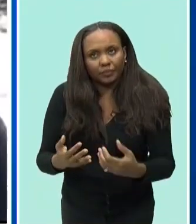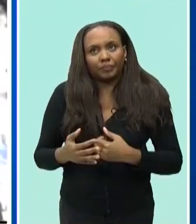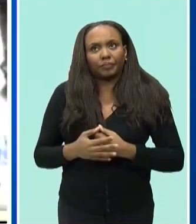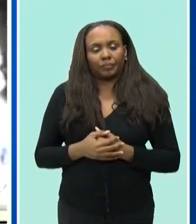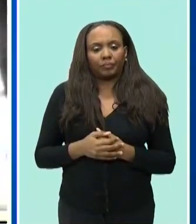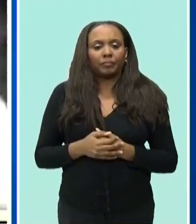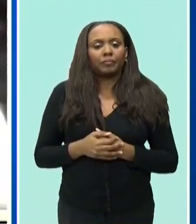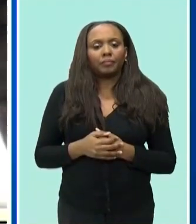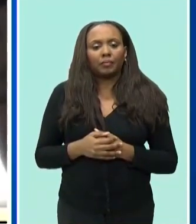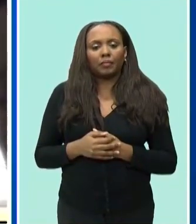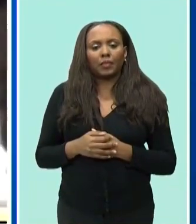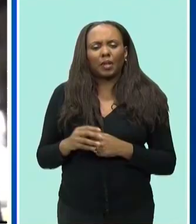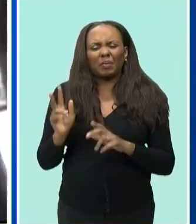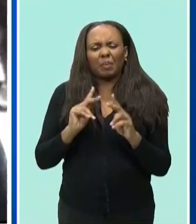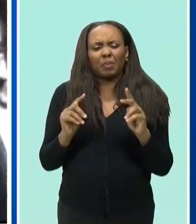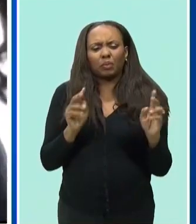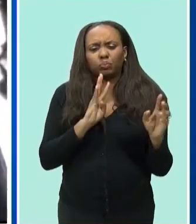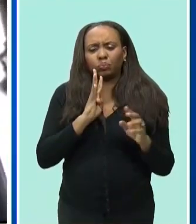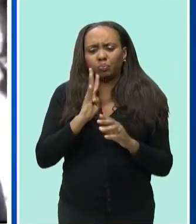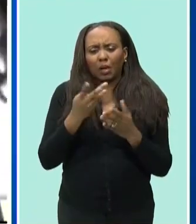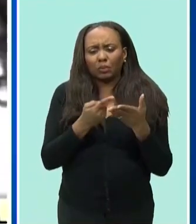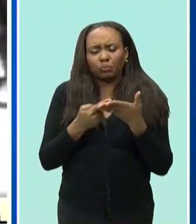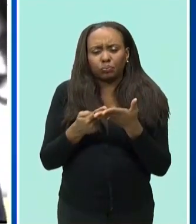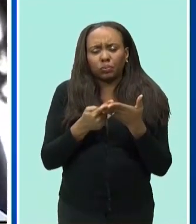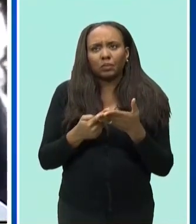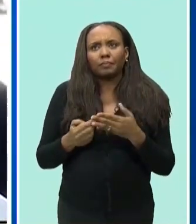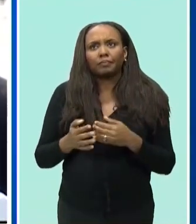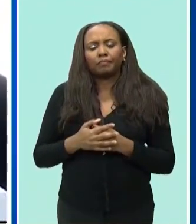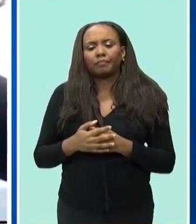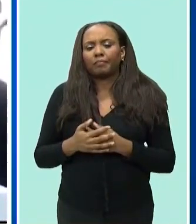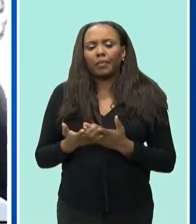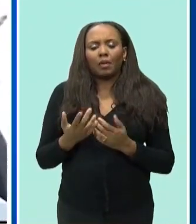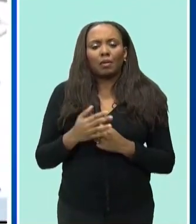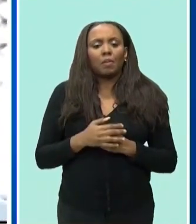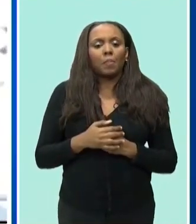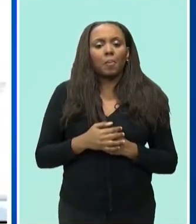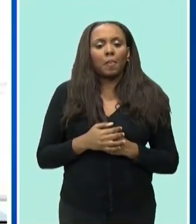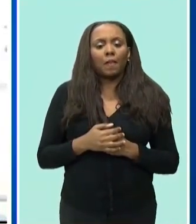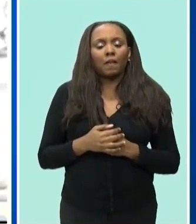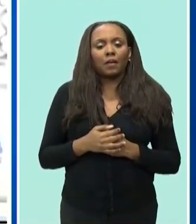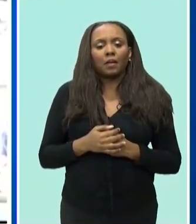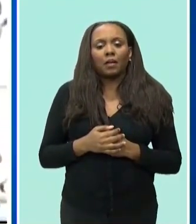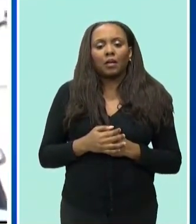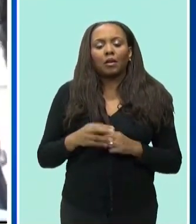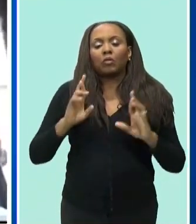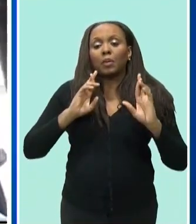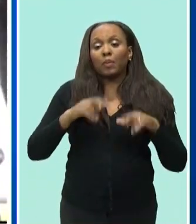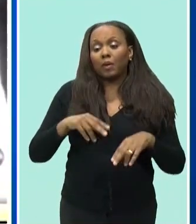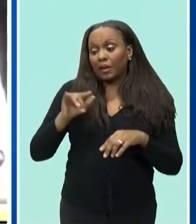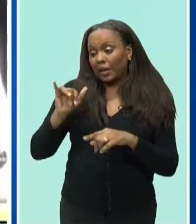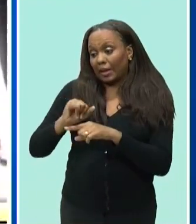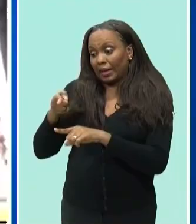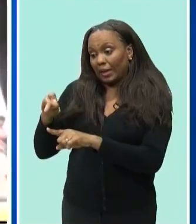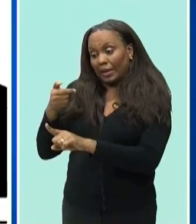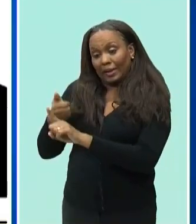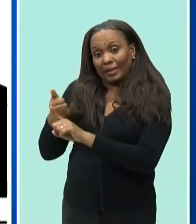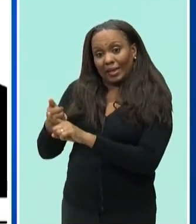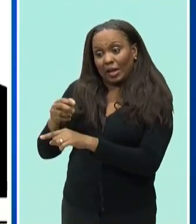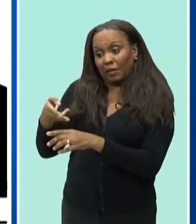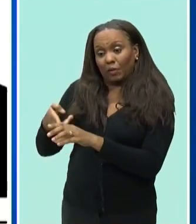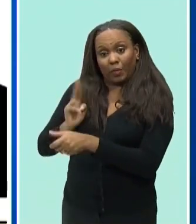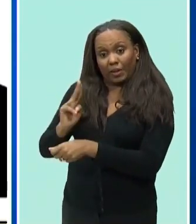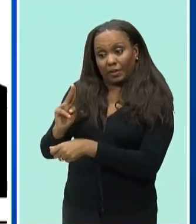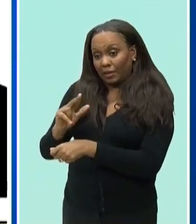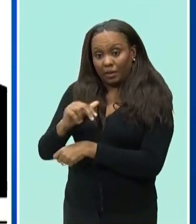his resignation incorrect? That's not true. It's not true. So the news reports that he has resigned are incorrect? Correct. All of